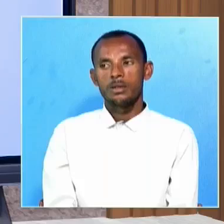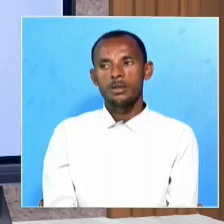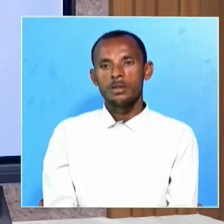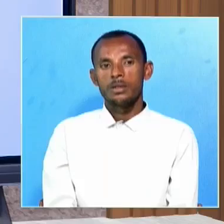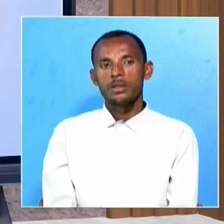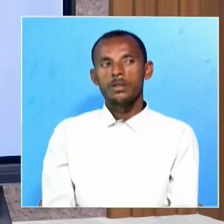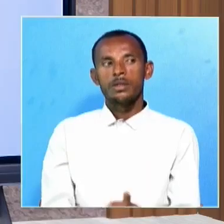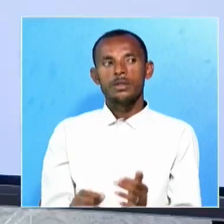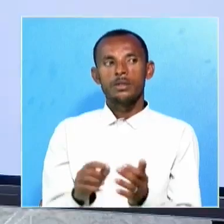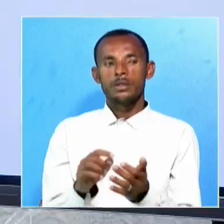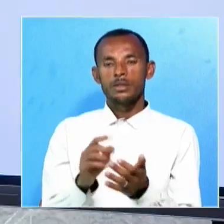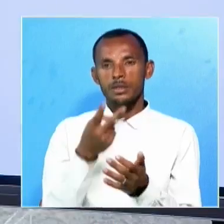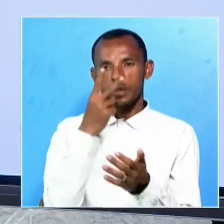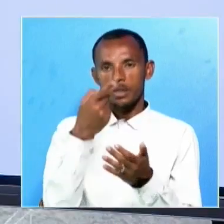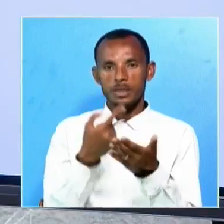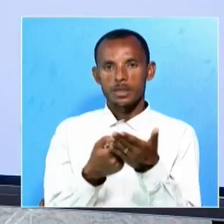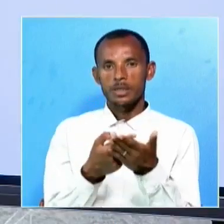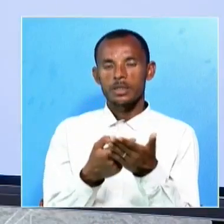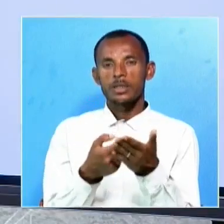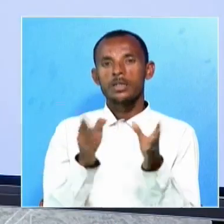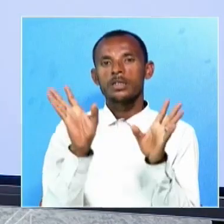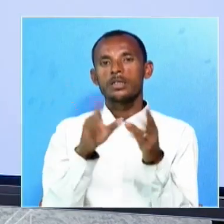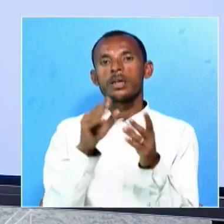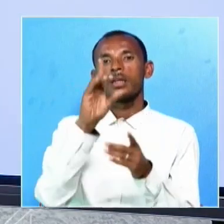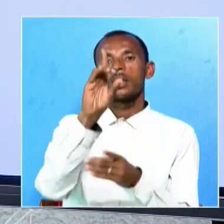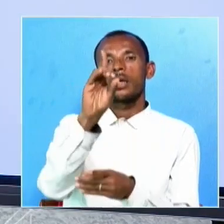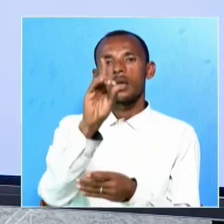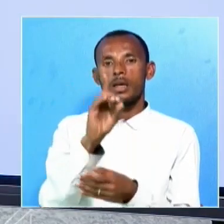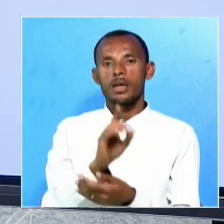Take this one. Set D